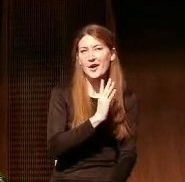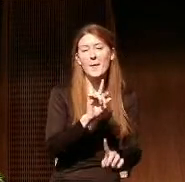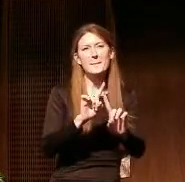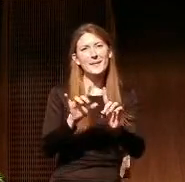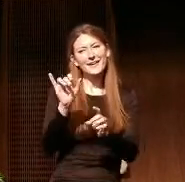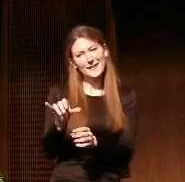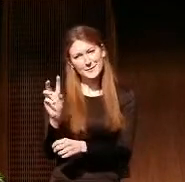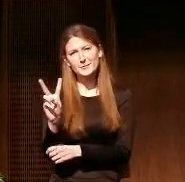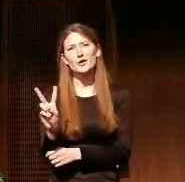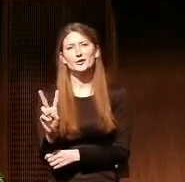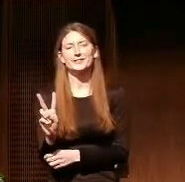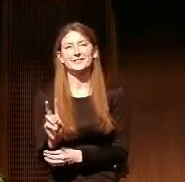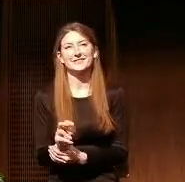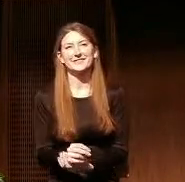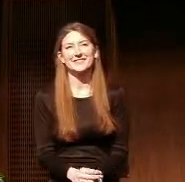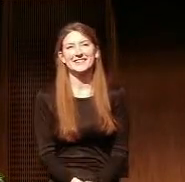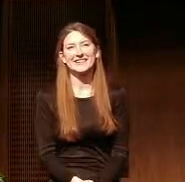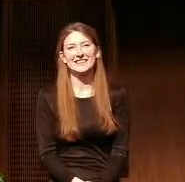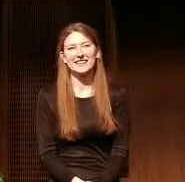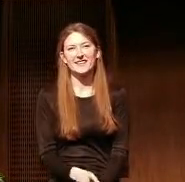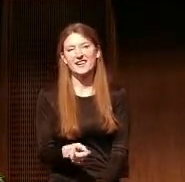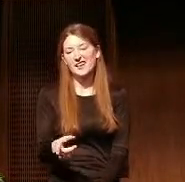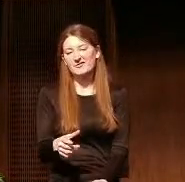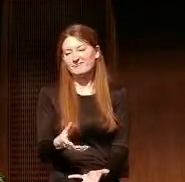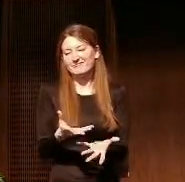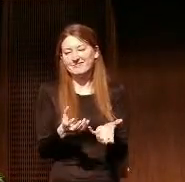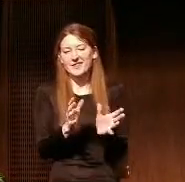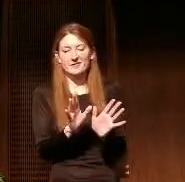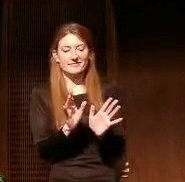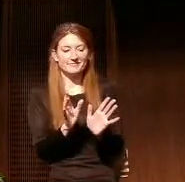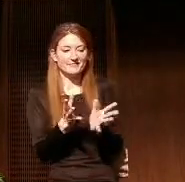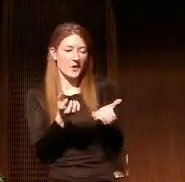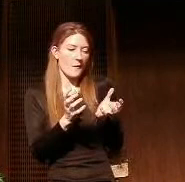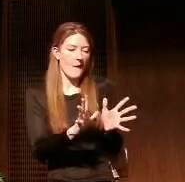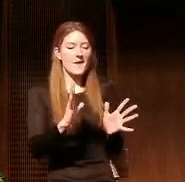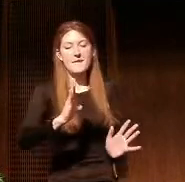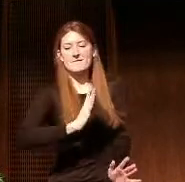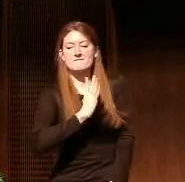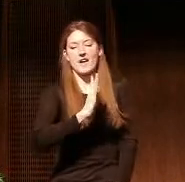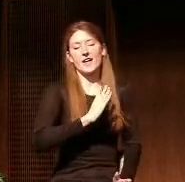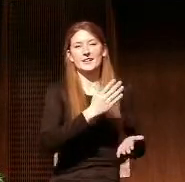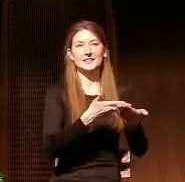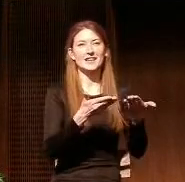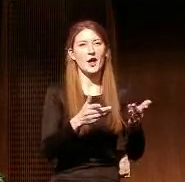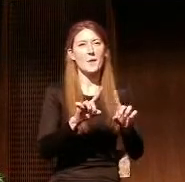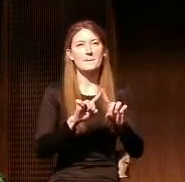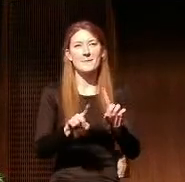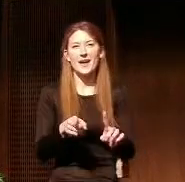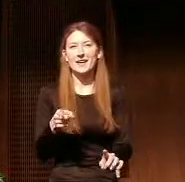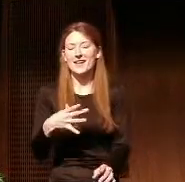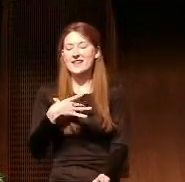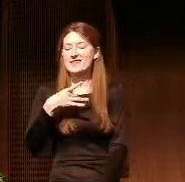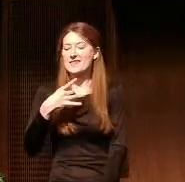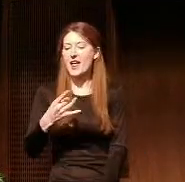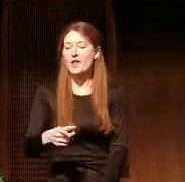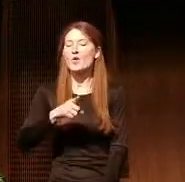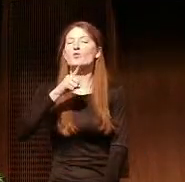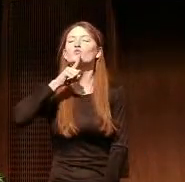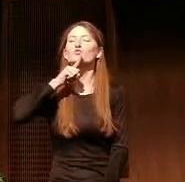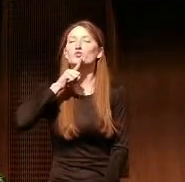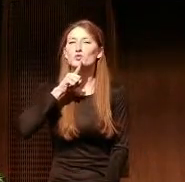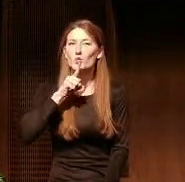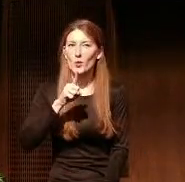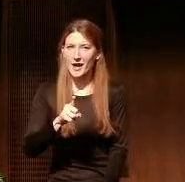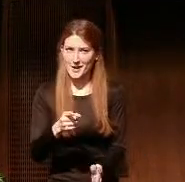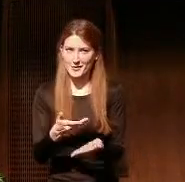was Virgil. He didn't go for a lot of fancy stuff. He liked the real stuff,